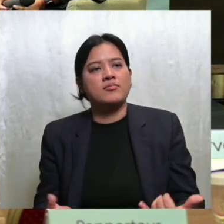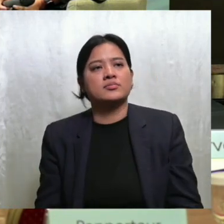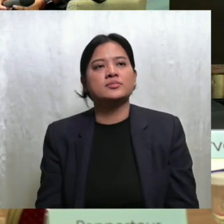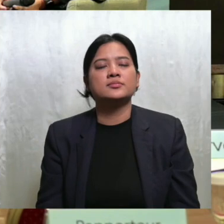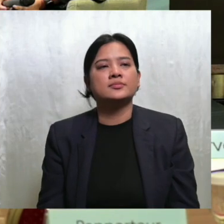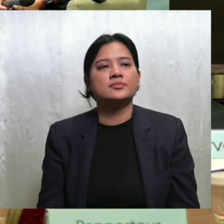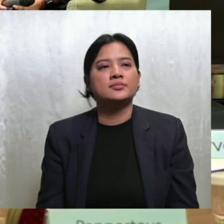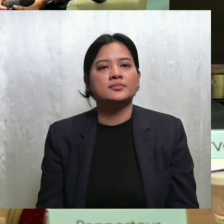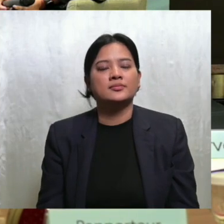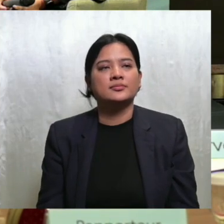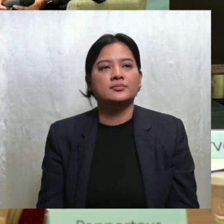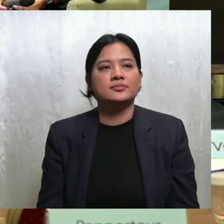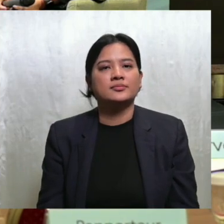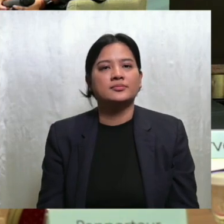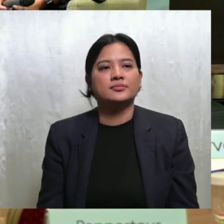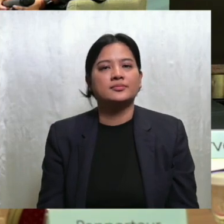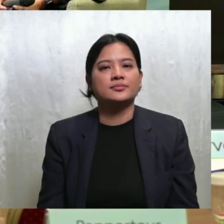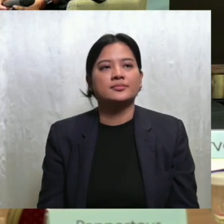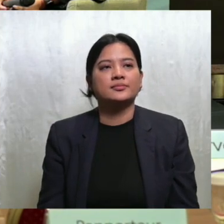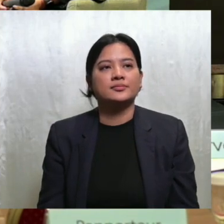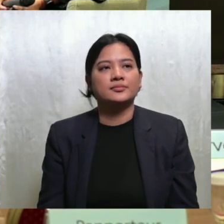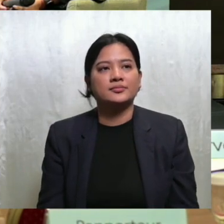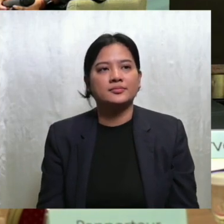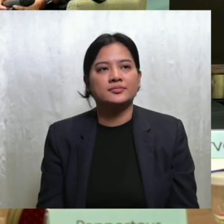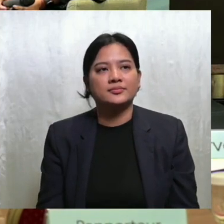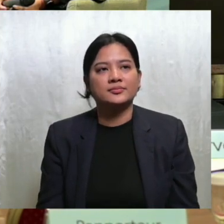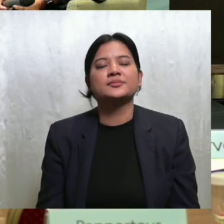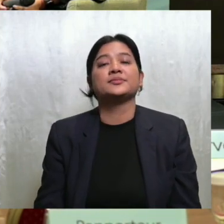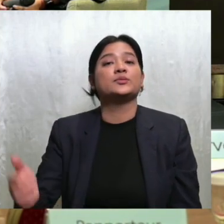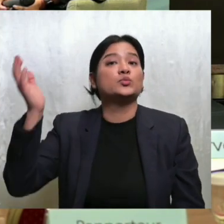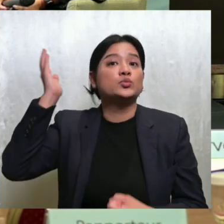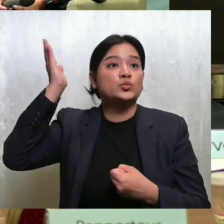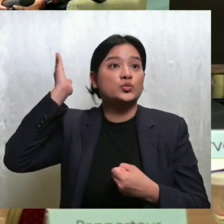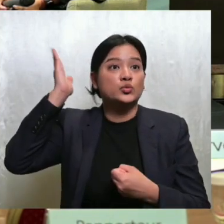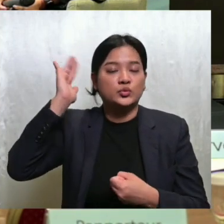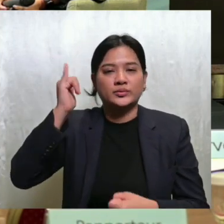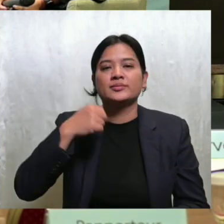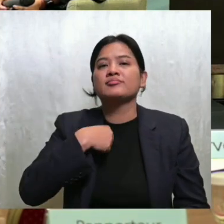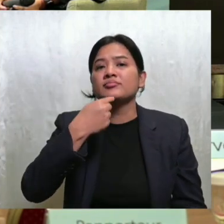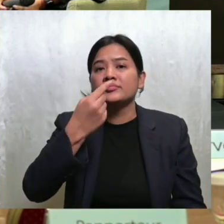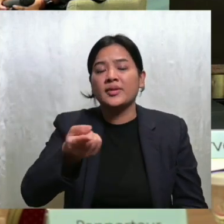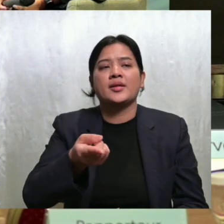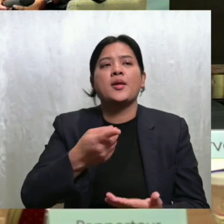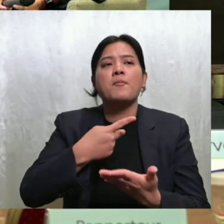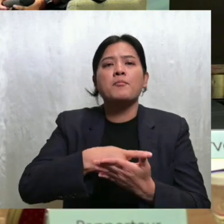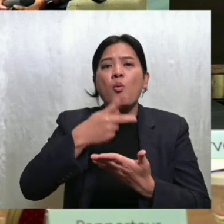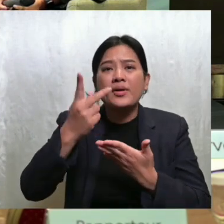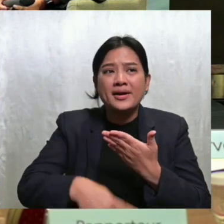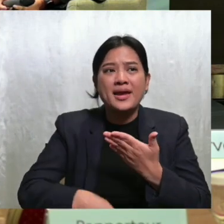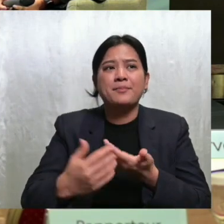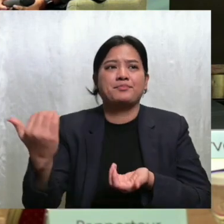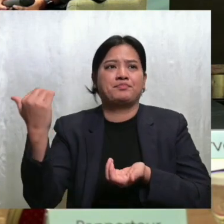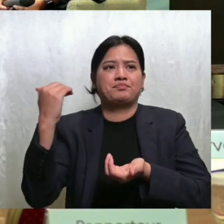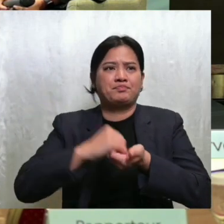software engineer that's situated within the National University of Singapore. So thinking through how that kind of research